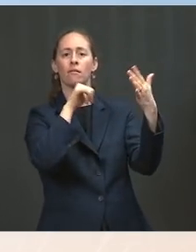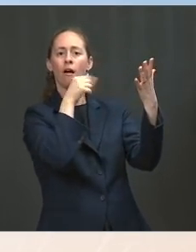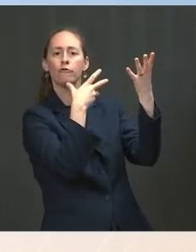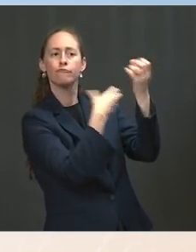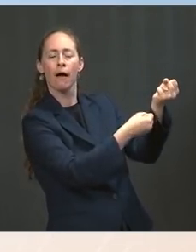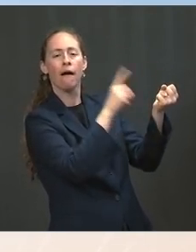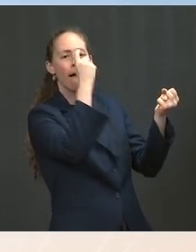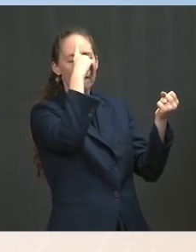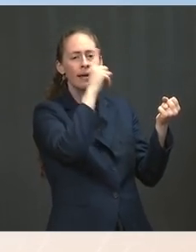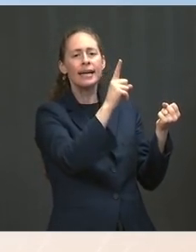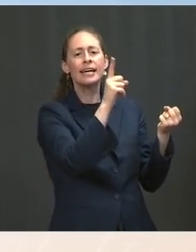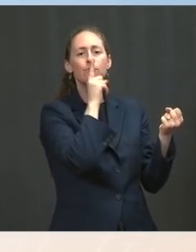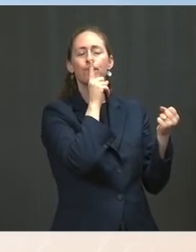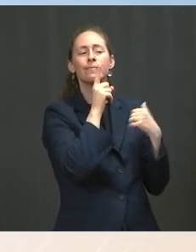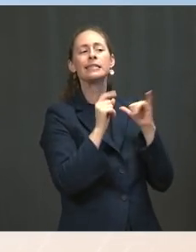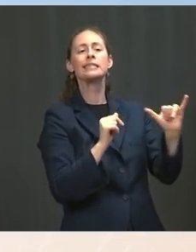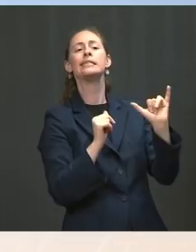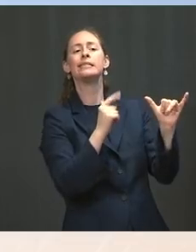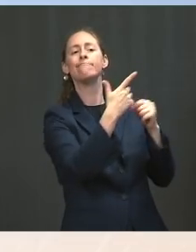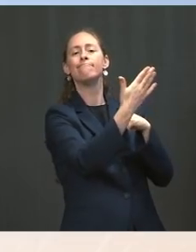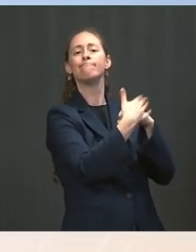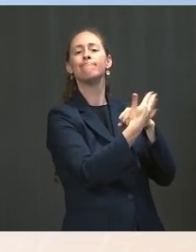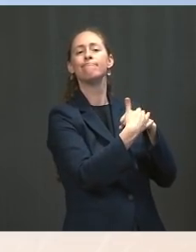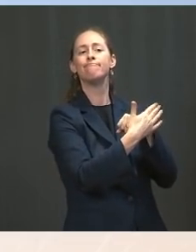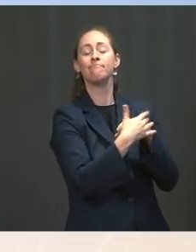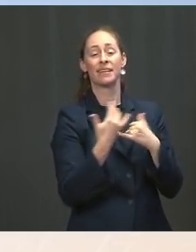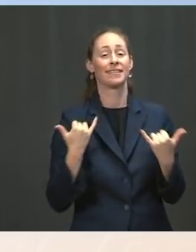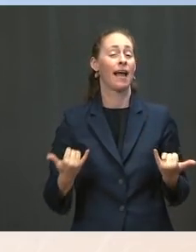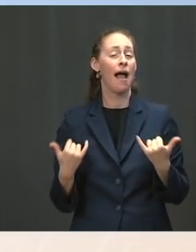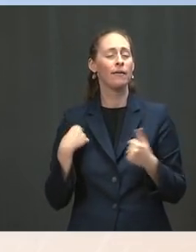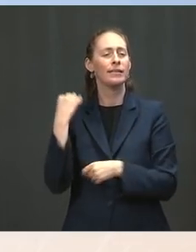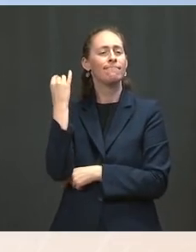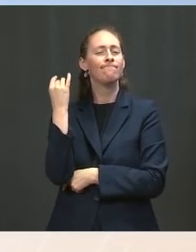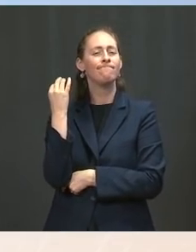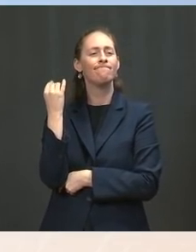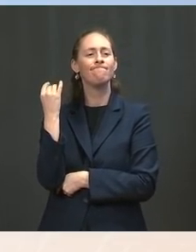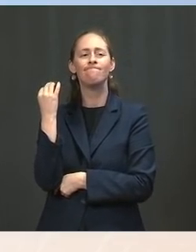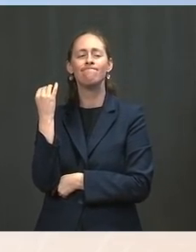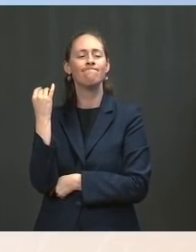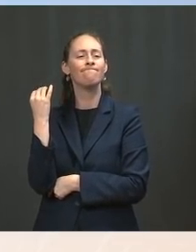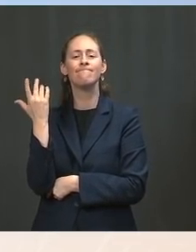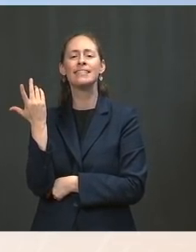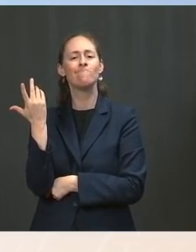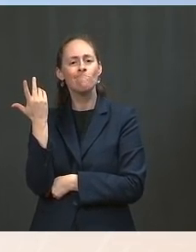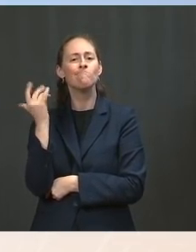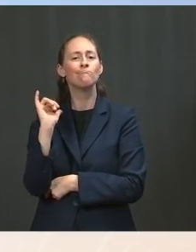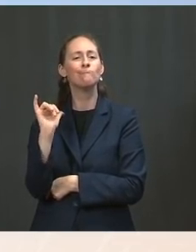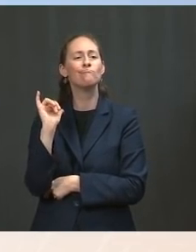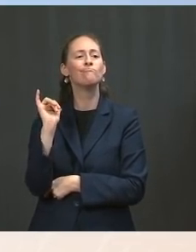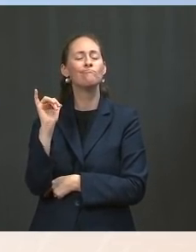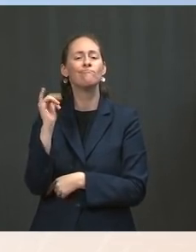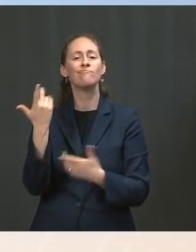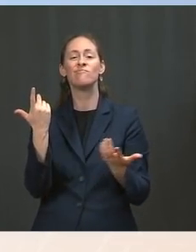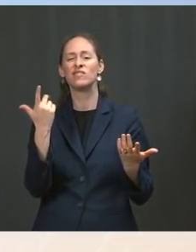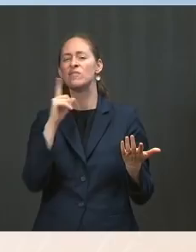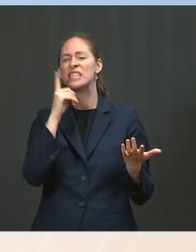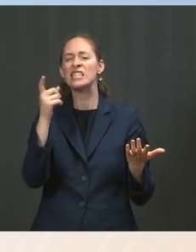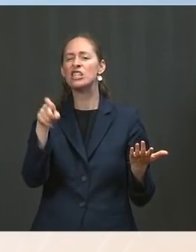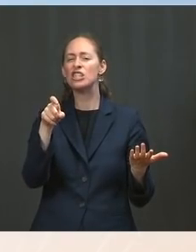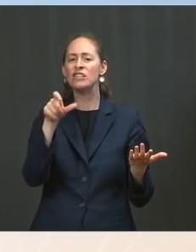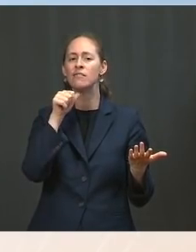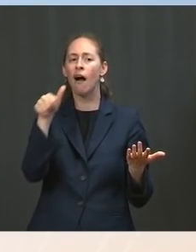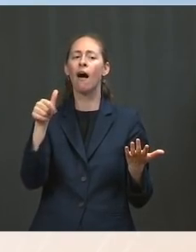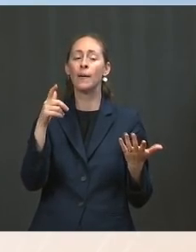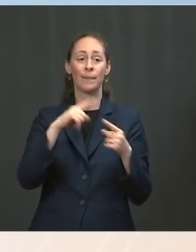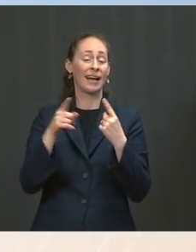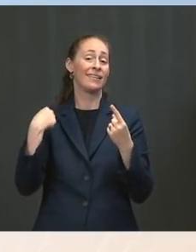doing that evacuation didn't exactly save the Afghan government. We acknowledge that, but that was a considered judgment at the time. Once we